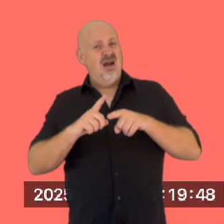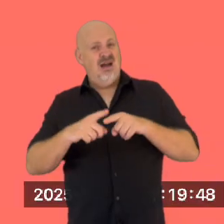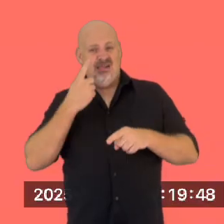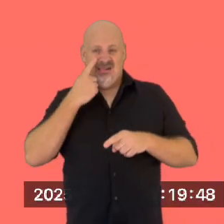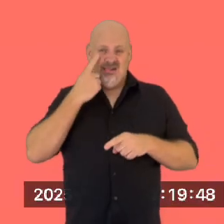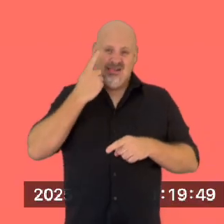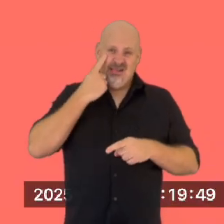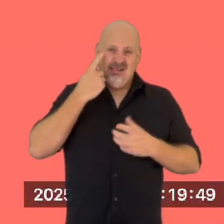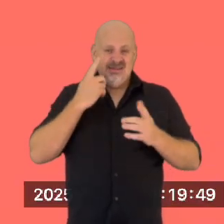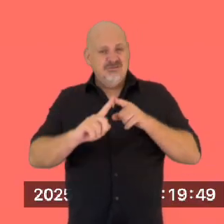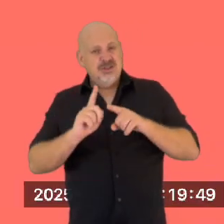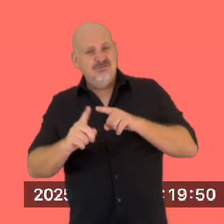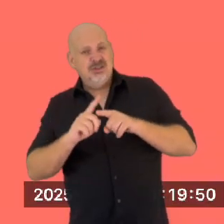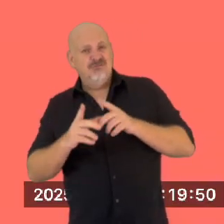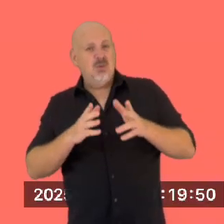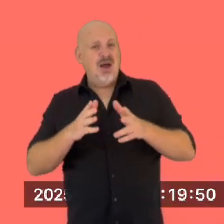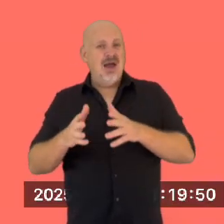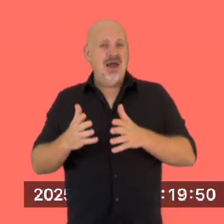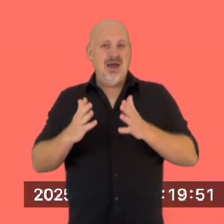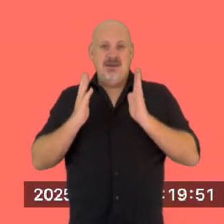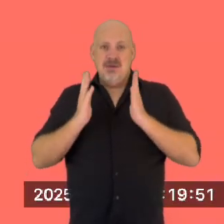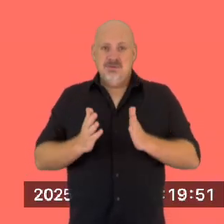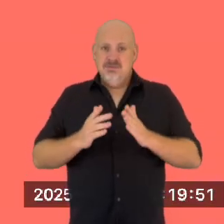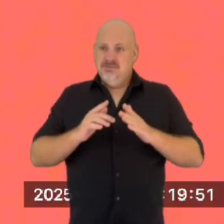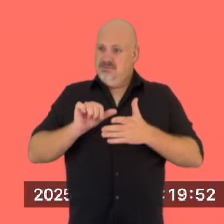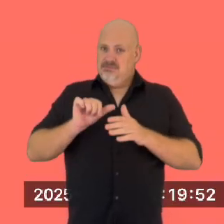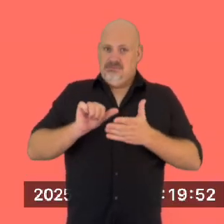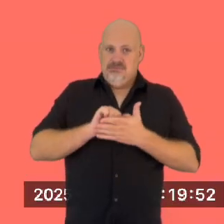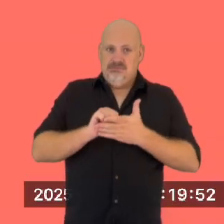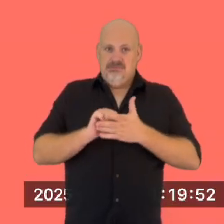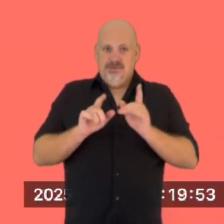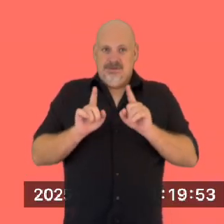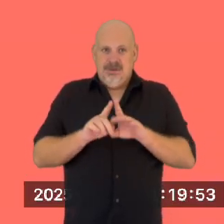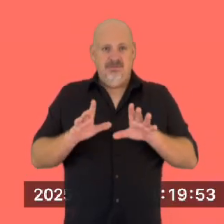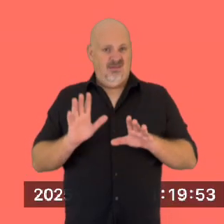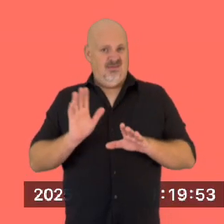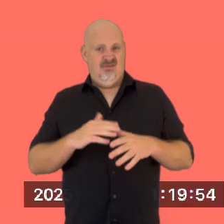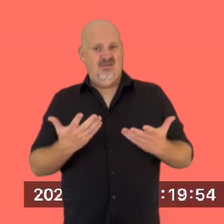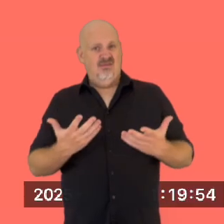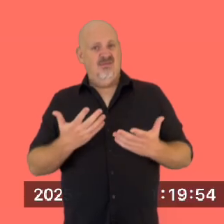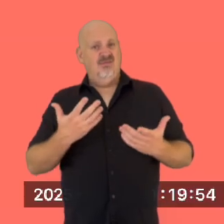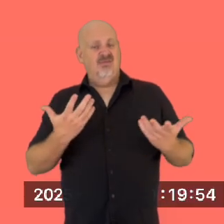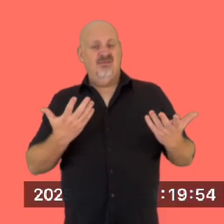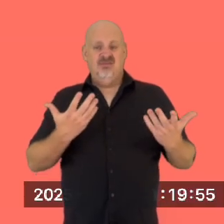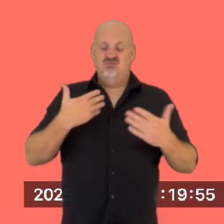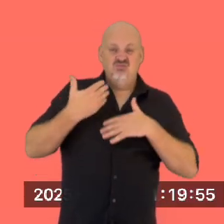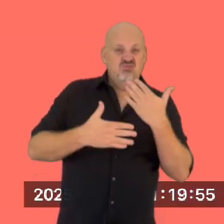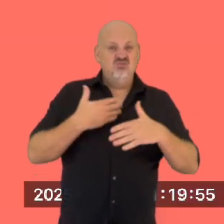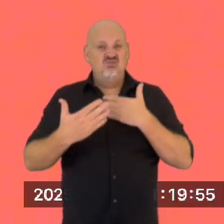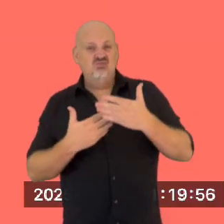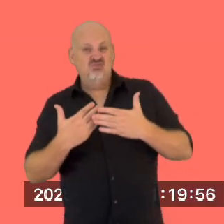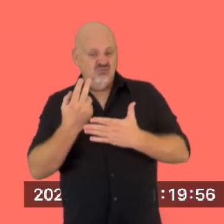all of this exercise is all about experimentation, having mark making, drawing